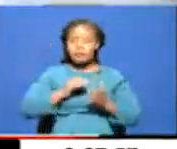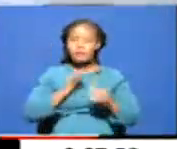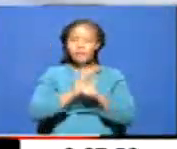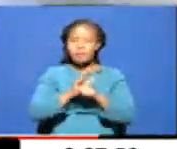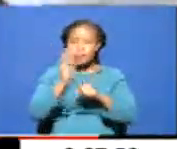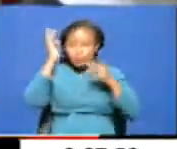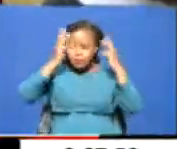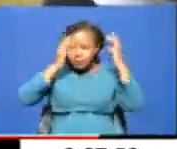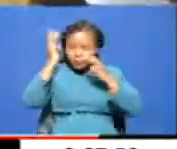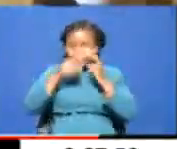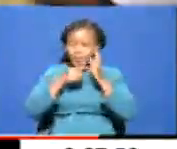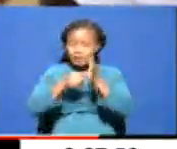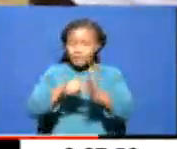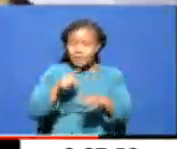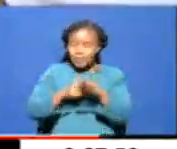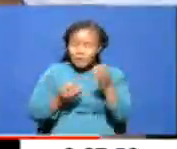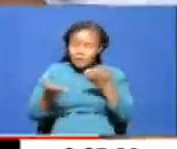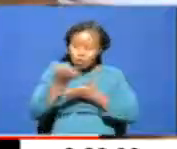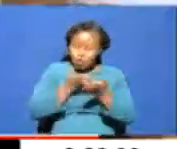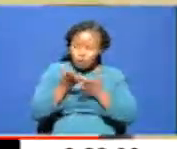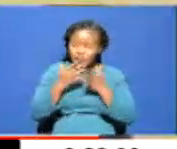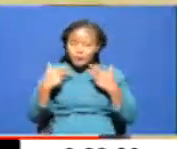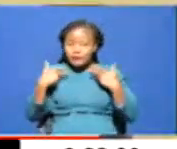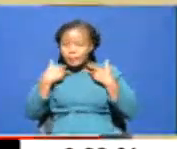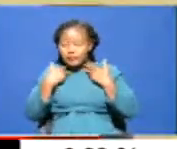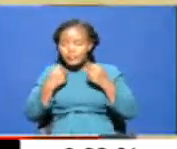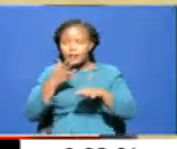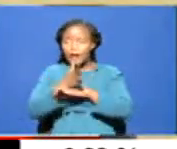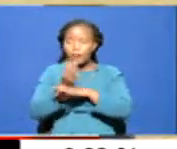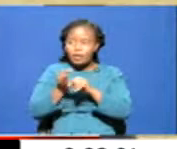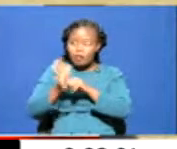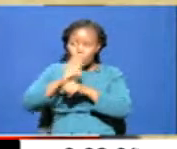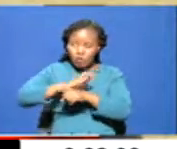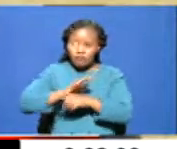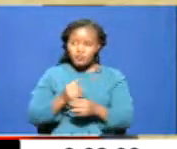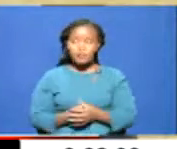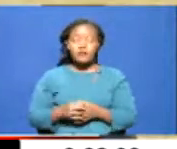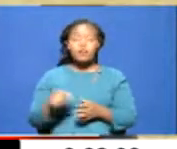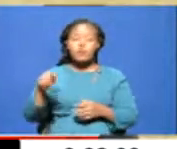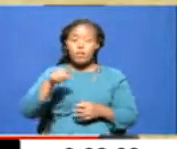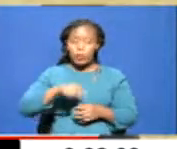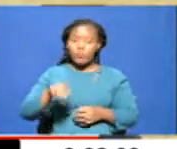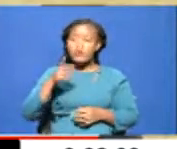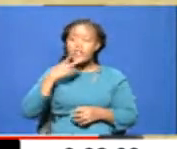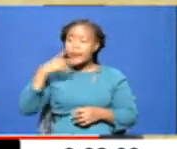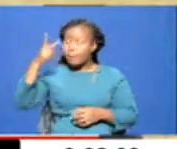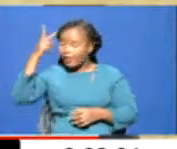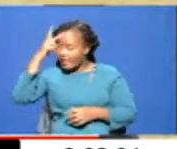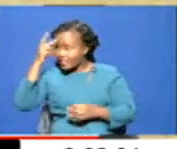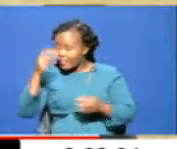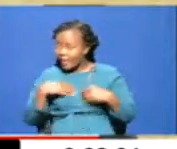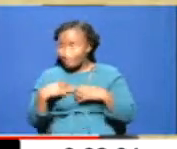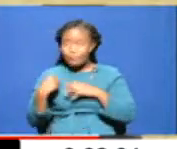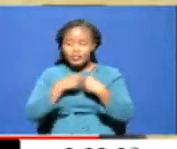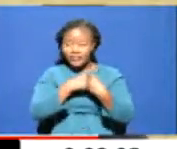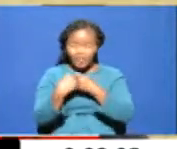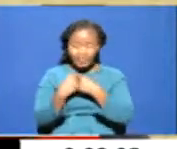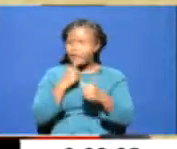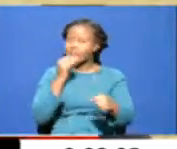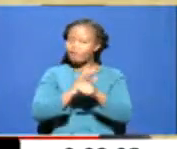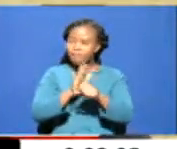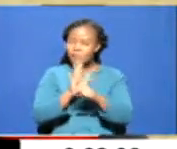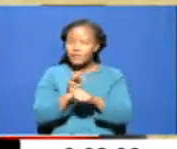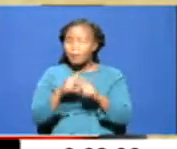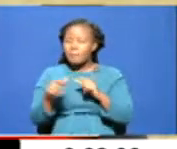strains brought about by the COVID-19 pandemic. Sisi, especially the parents, we are going through a lot. Not only that, tunanyamaza